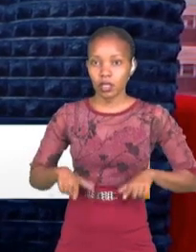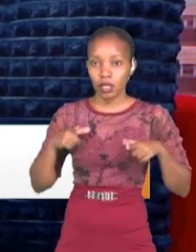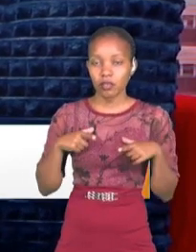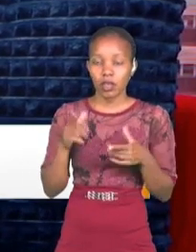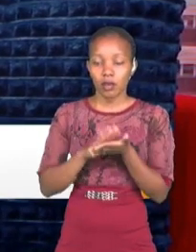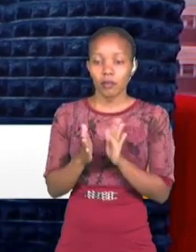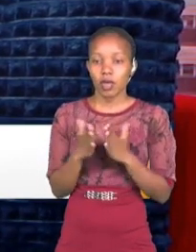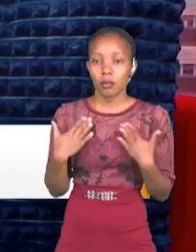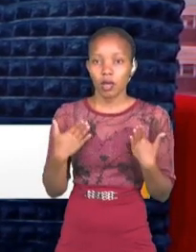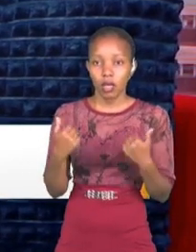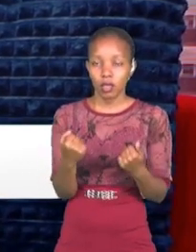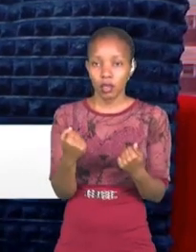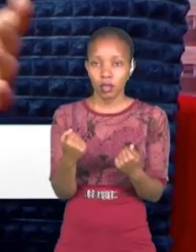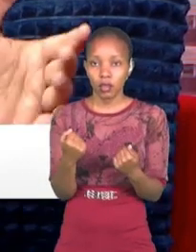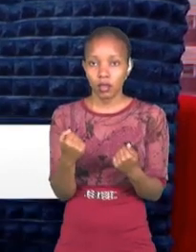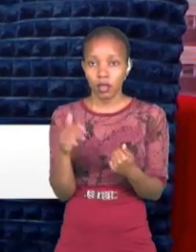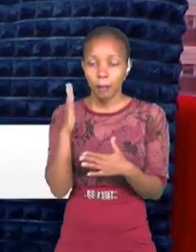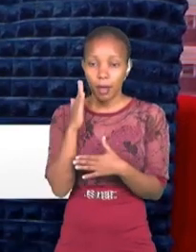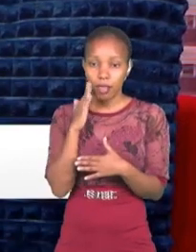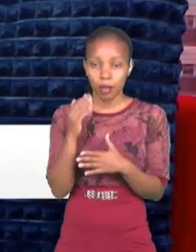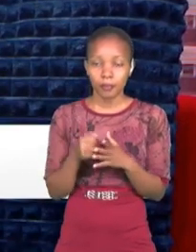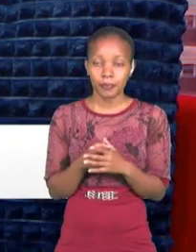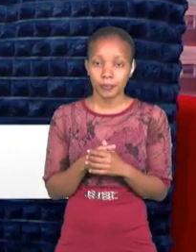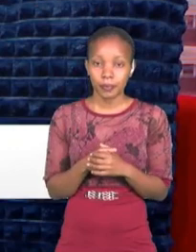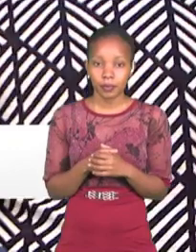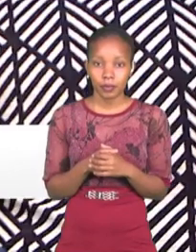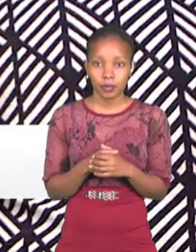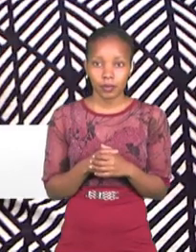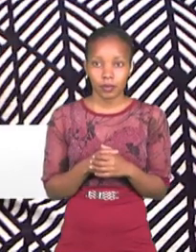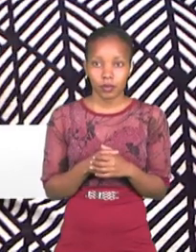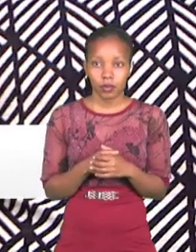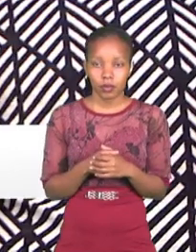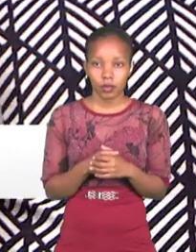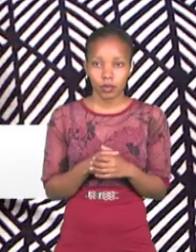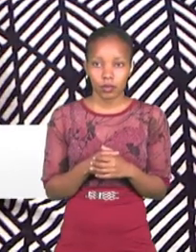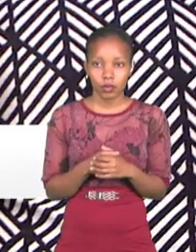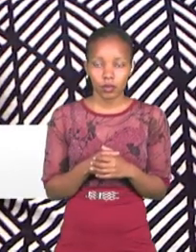healthy adolescent and healthy mother also. Yeah. Sure. Sure. Now,